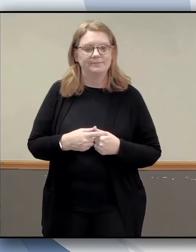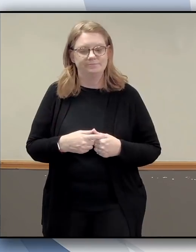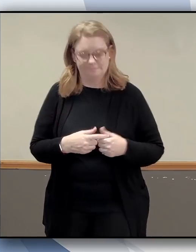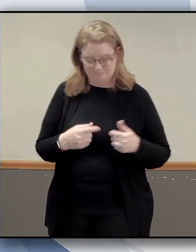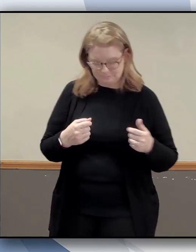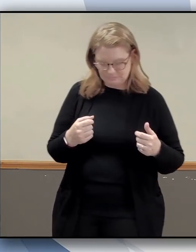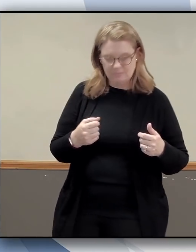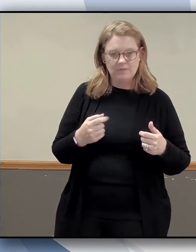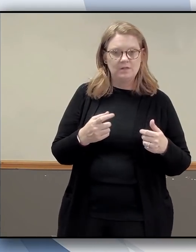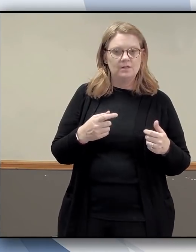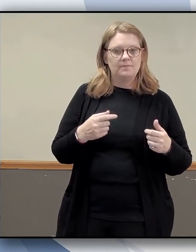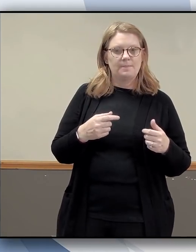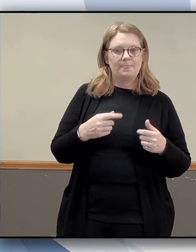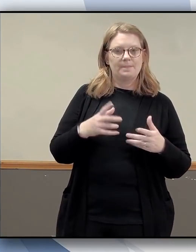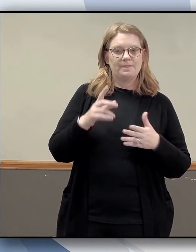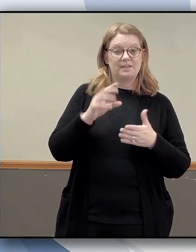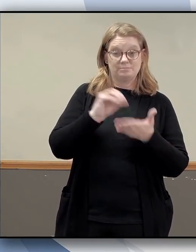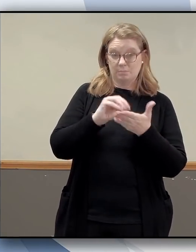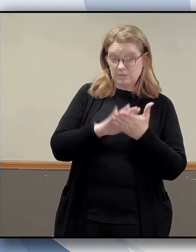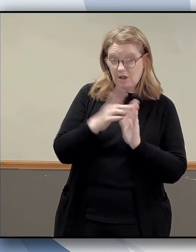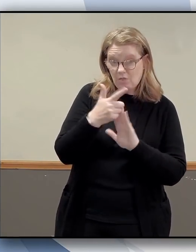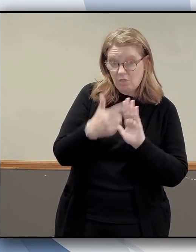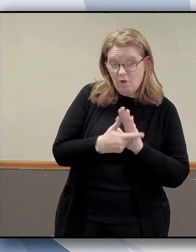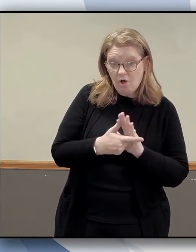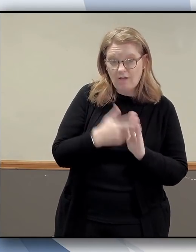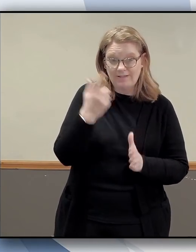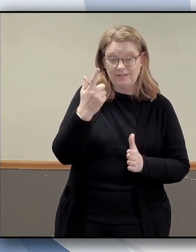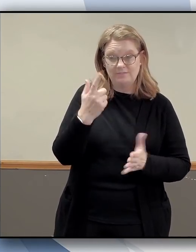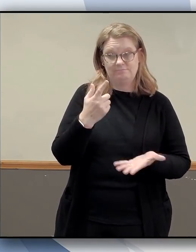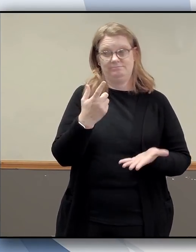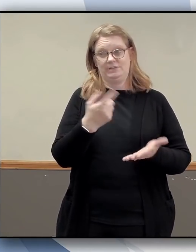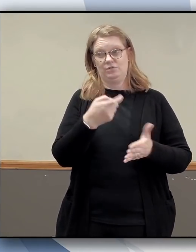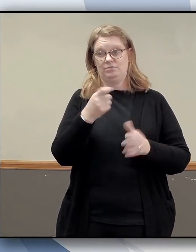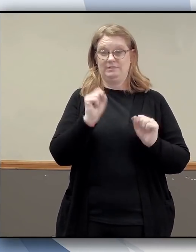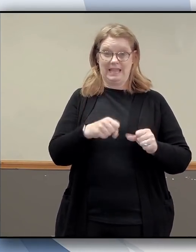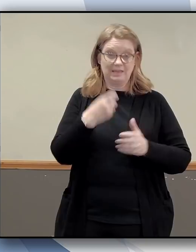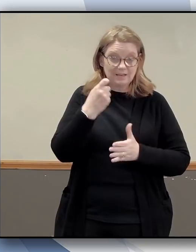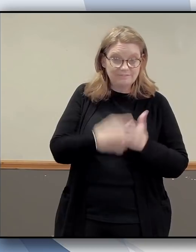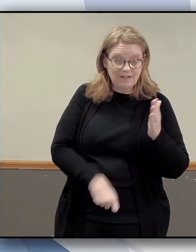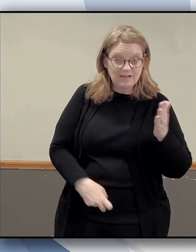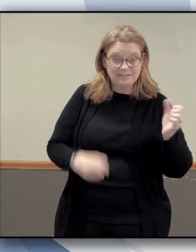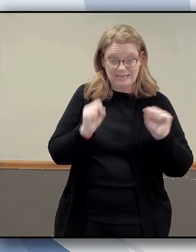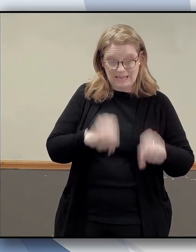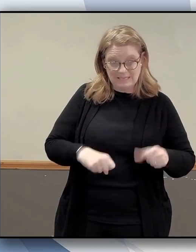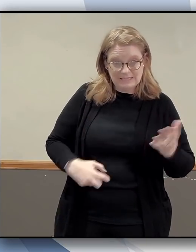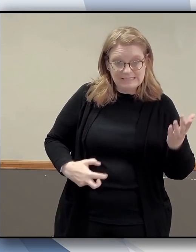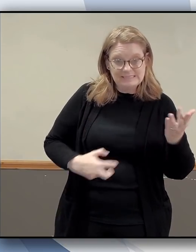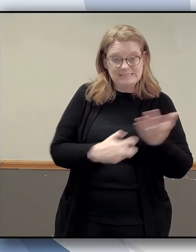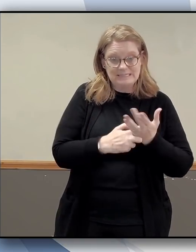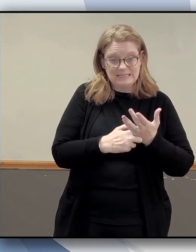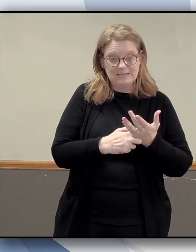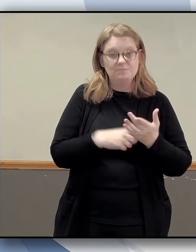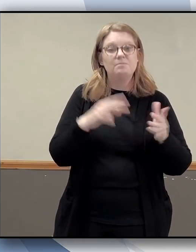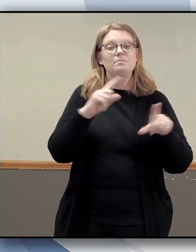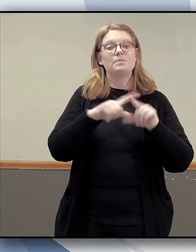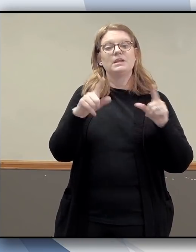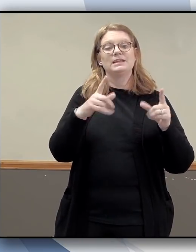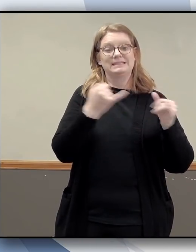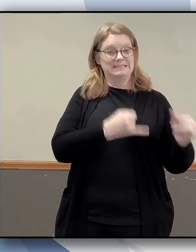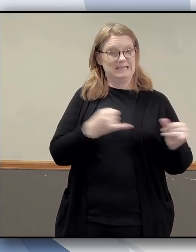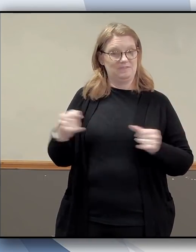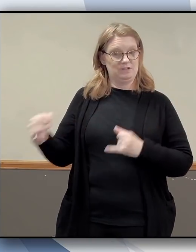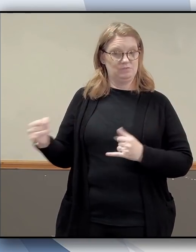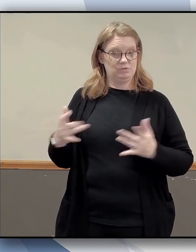you say, written in law and finable and still not followed by everybody, or whether they are, it came down to the individual choices of the